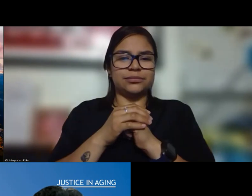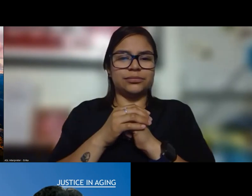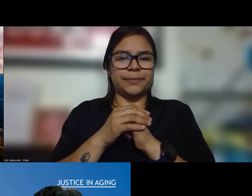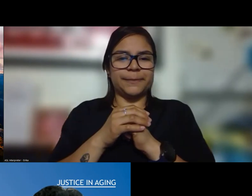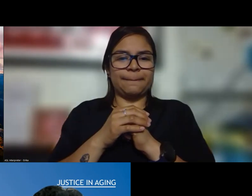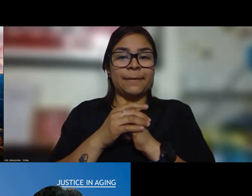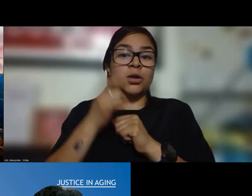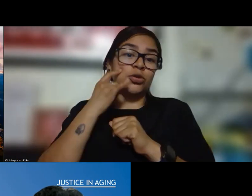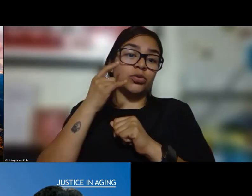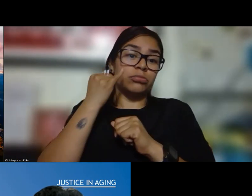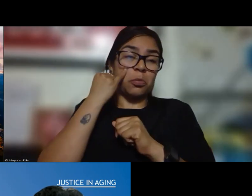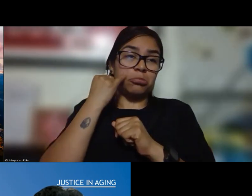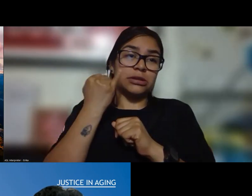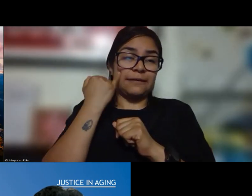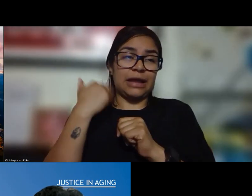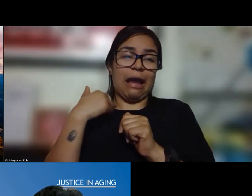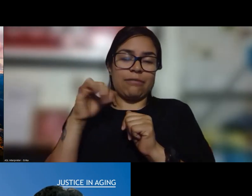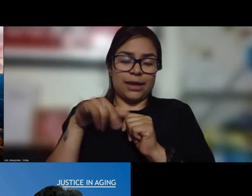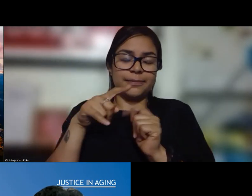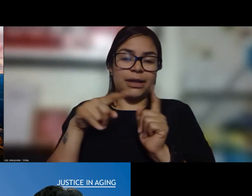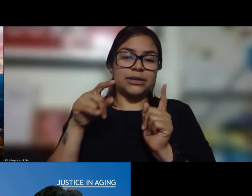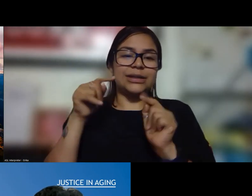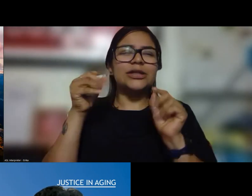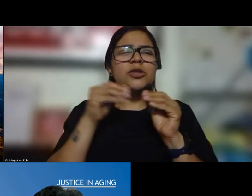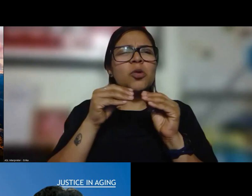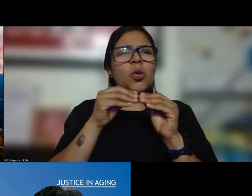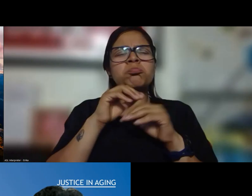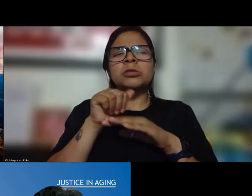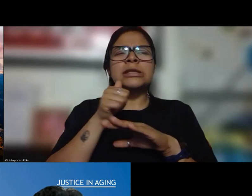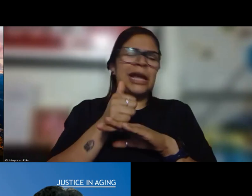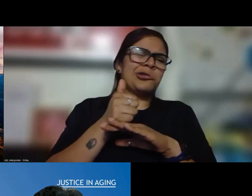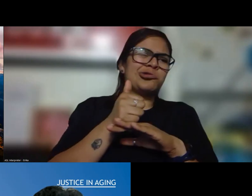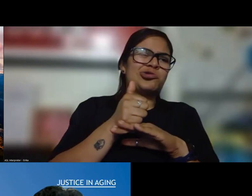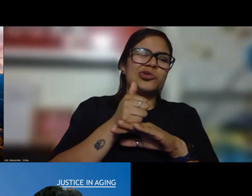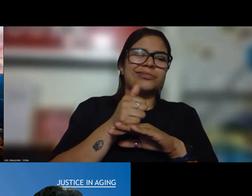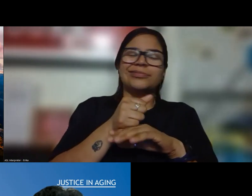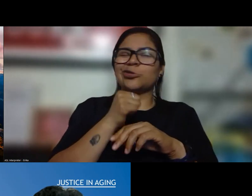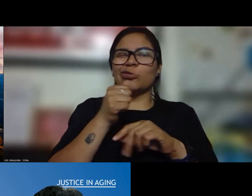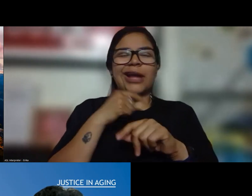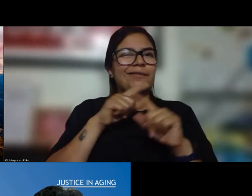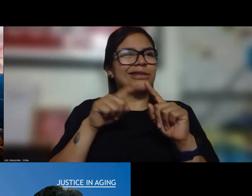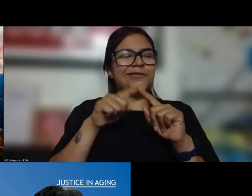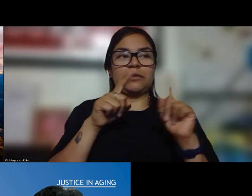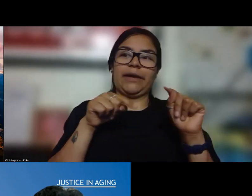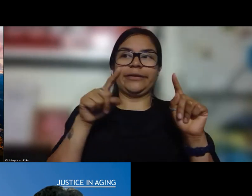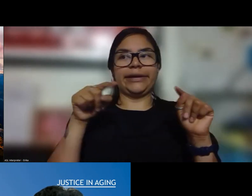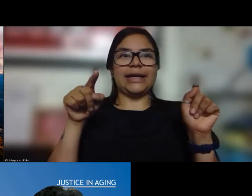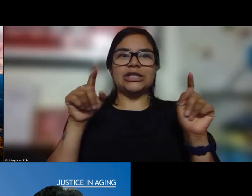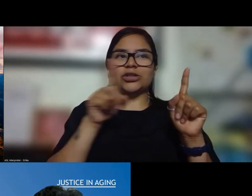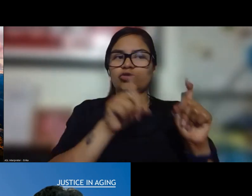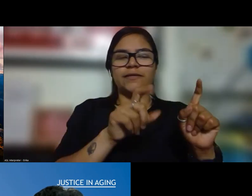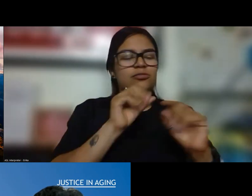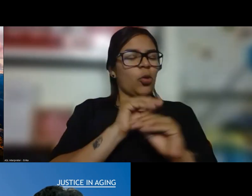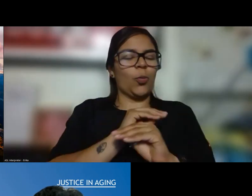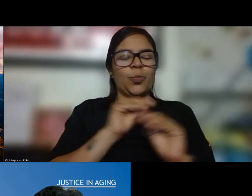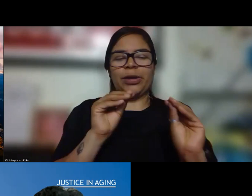in other states. So this is a standardized survey. There were not any variations to the survey. This is the same survey that's